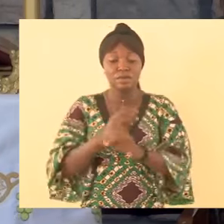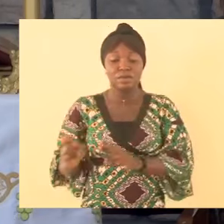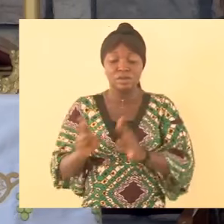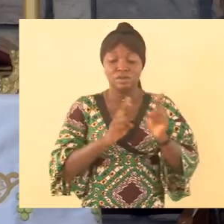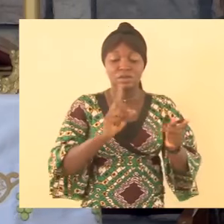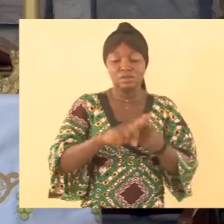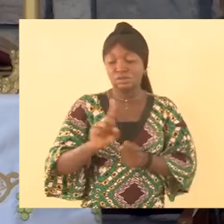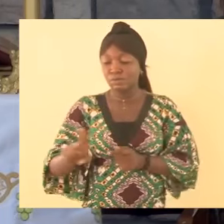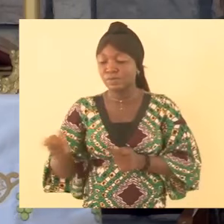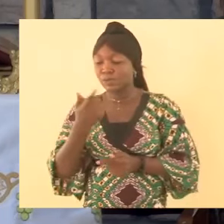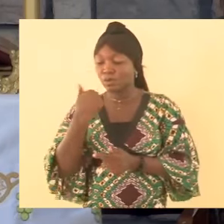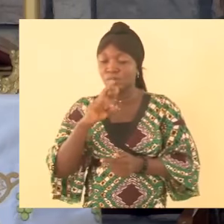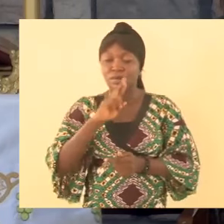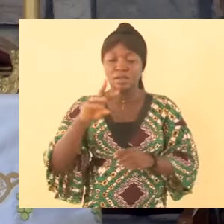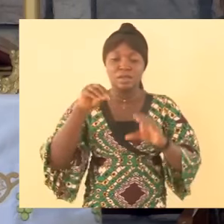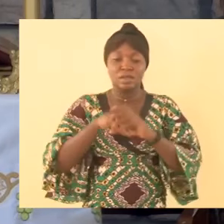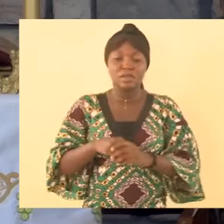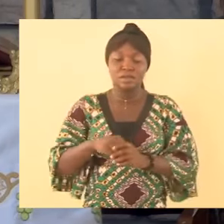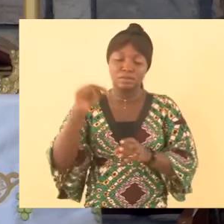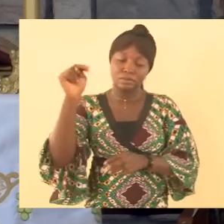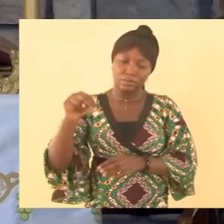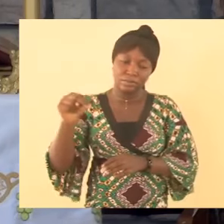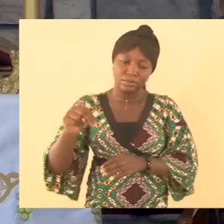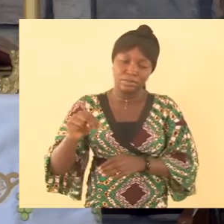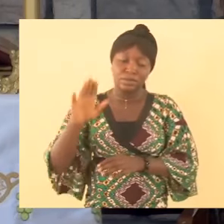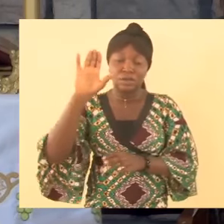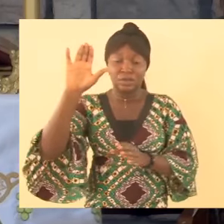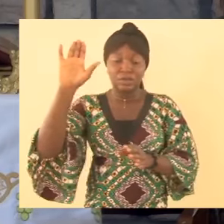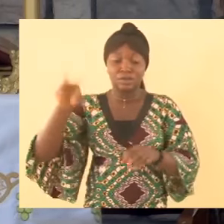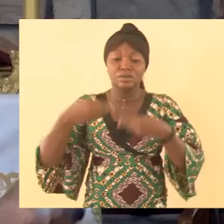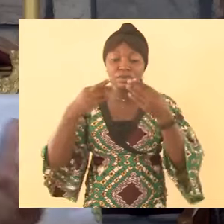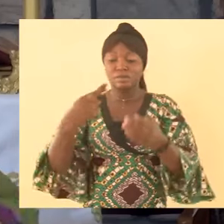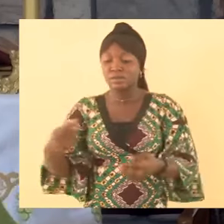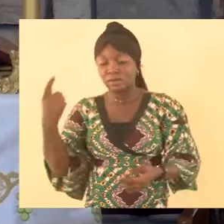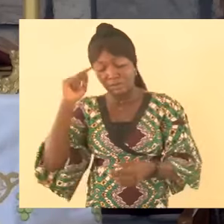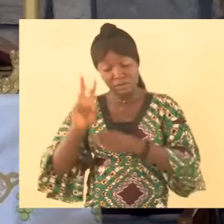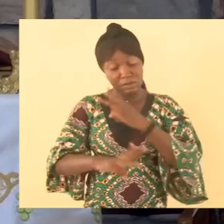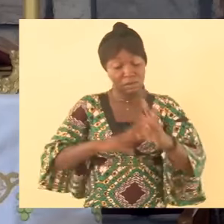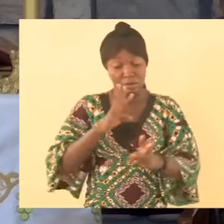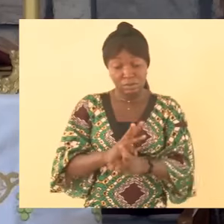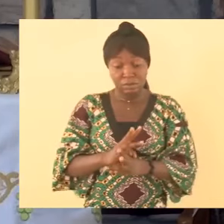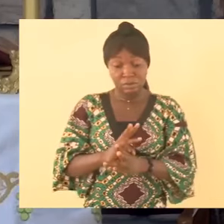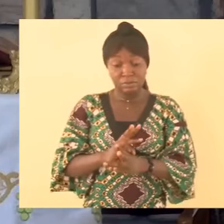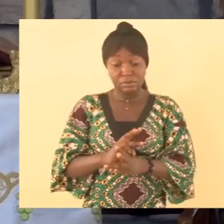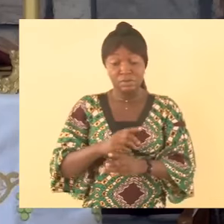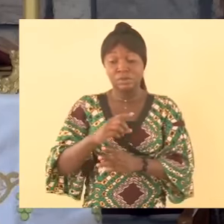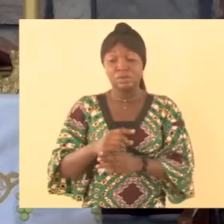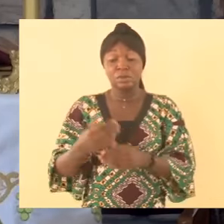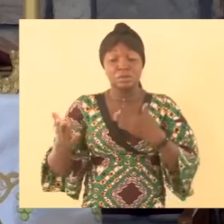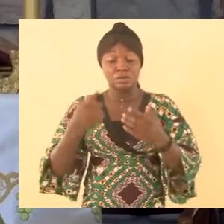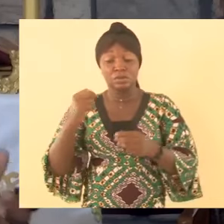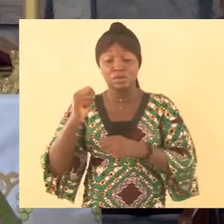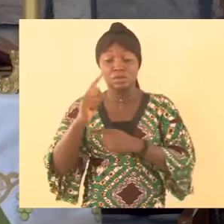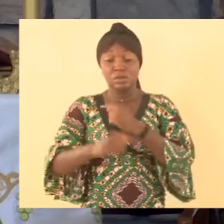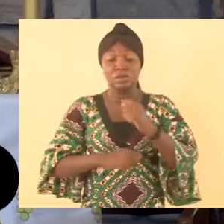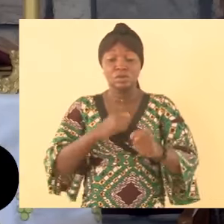out readily to those who are in dire need. You have provided the resources for the world.